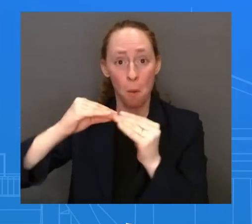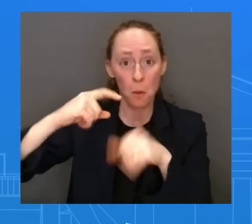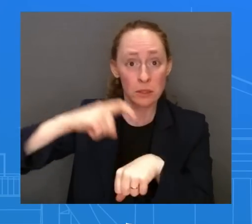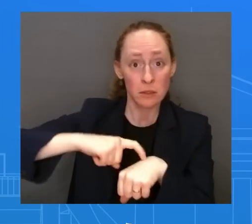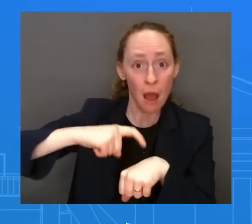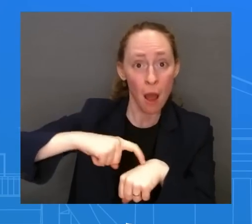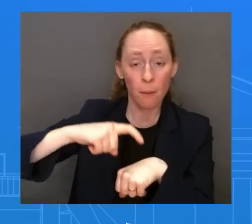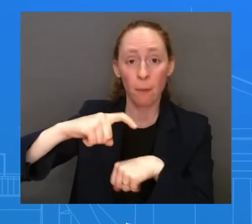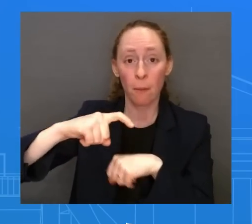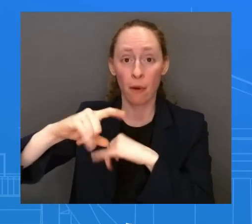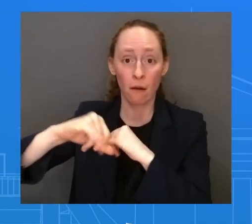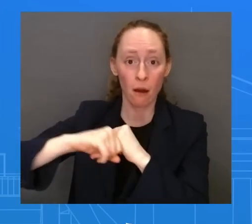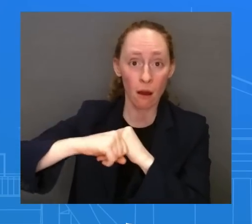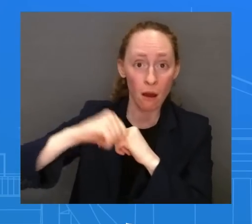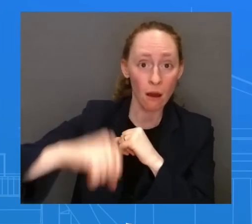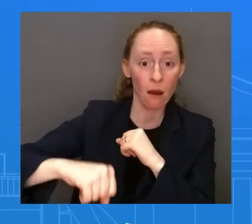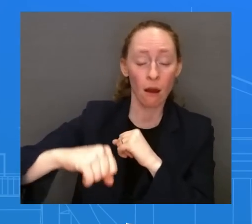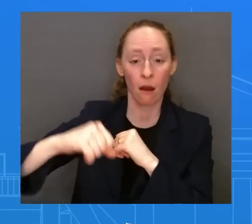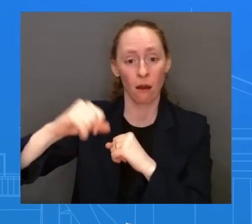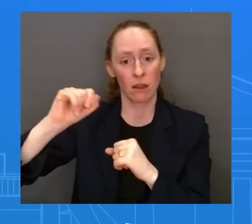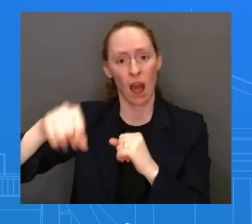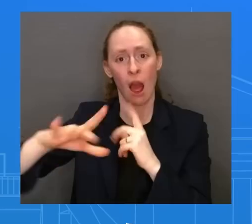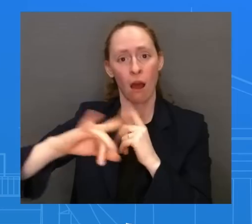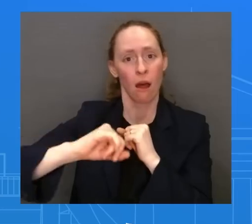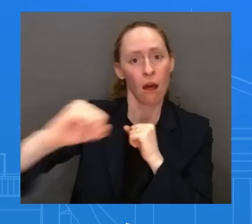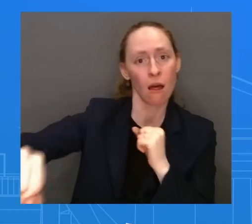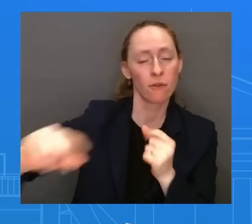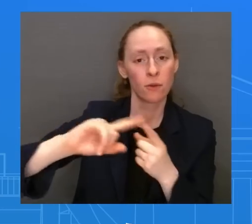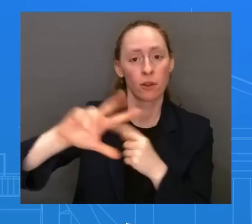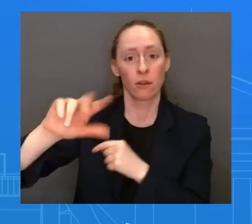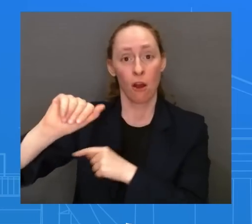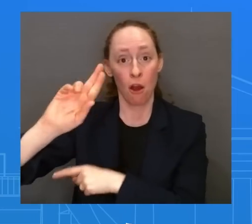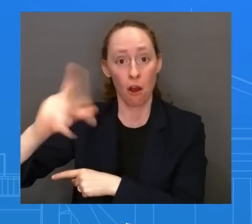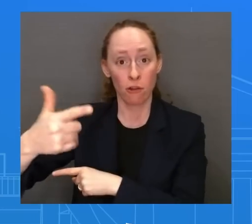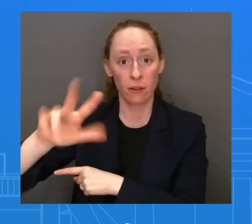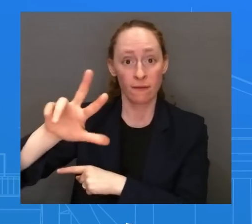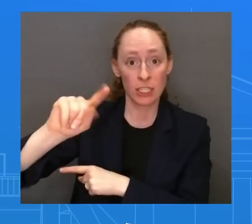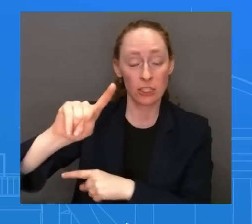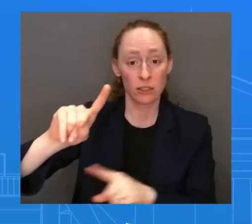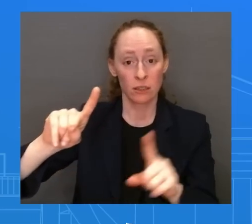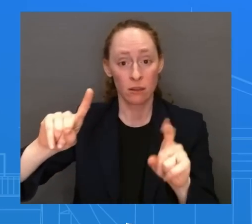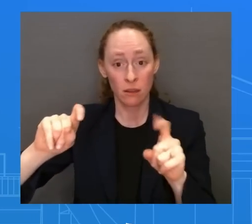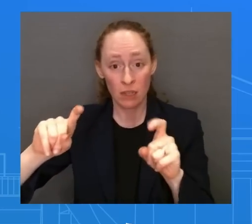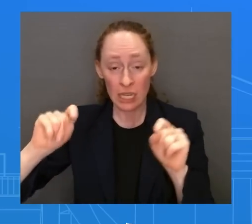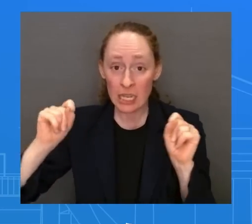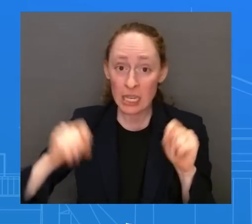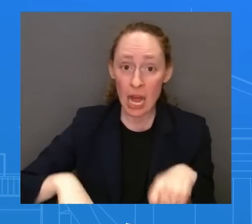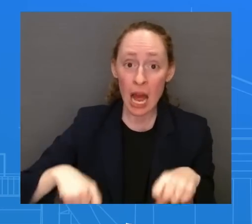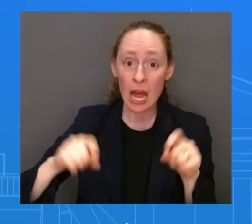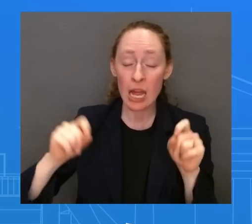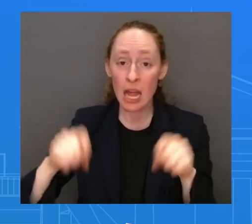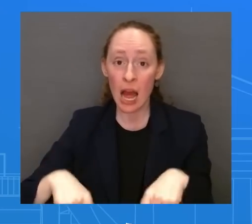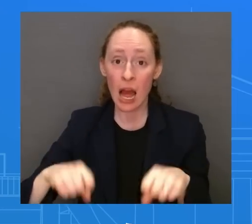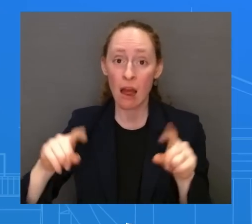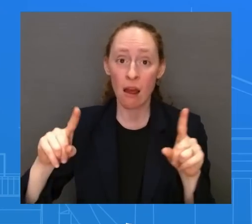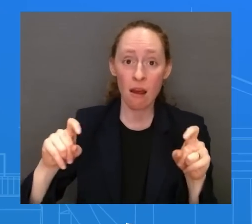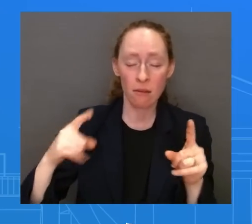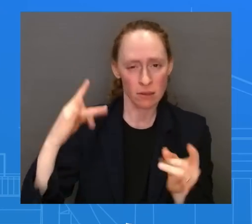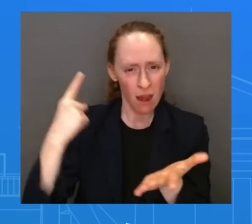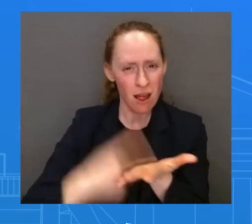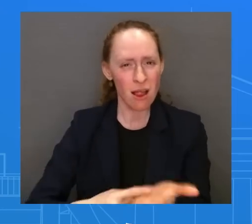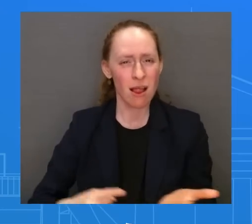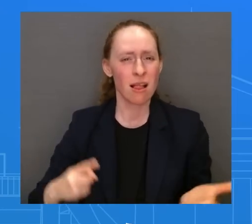did that Ed not just at the highest levels of the Pentagon the secretary to the chairman of the Joint Chiefs to General McKenzie but even the operational